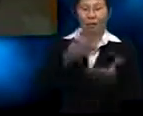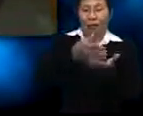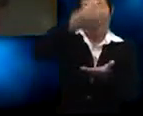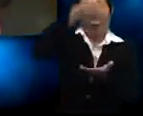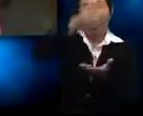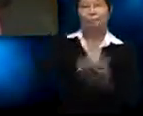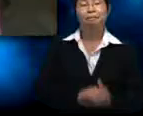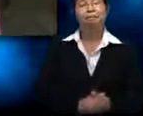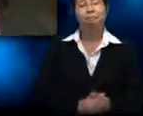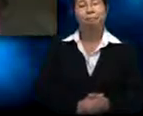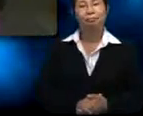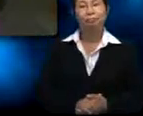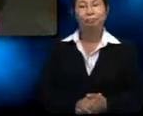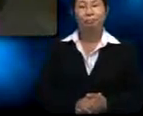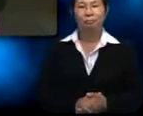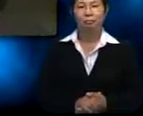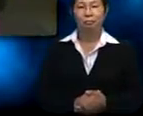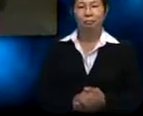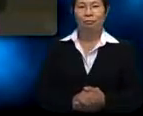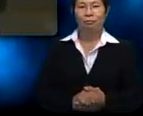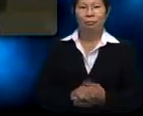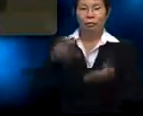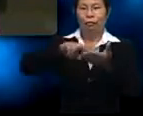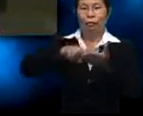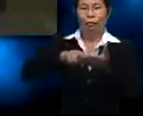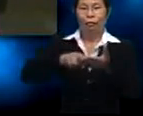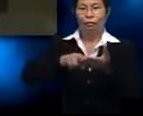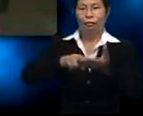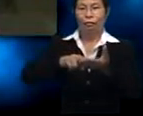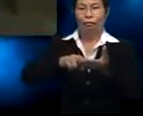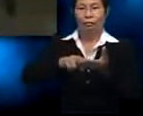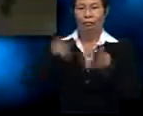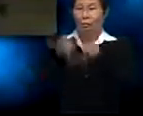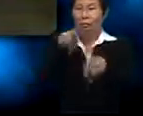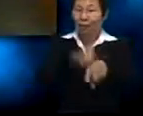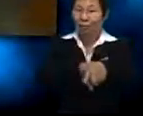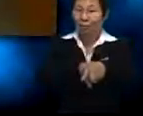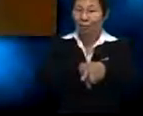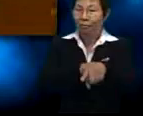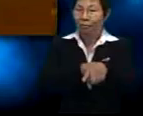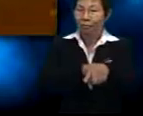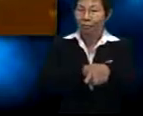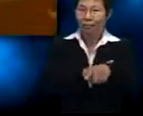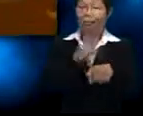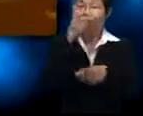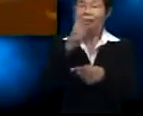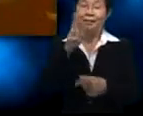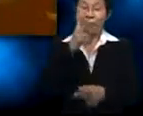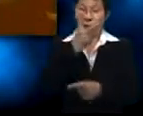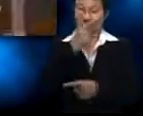container. Are they going to fall at the same time also? Now you